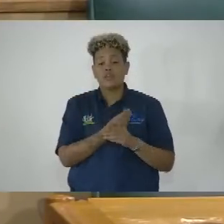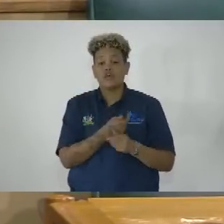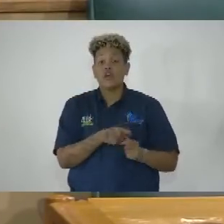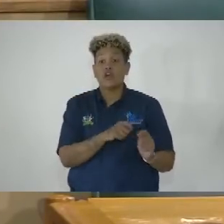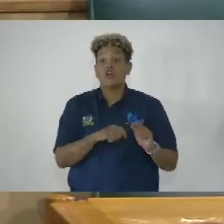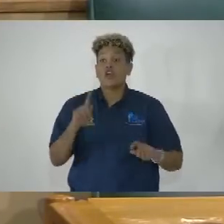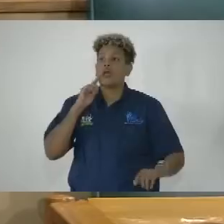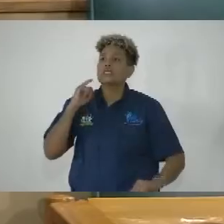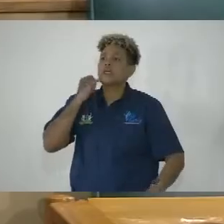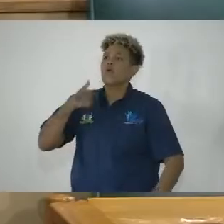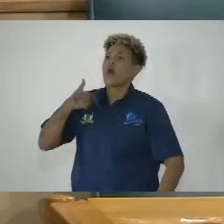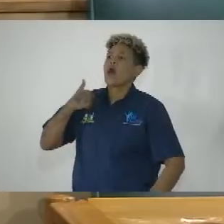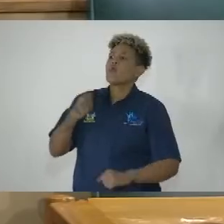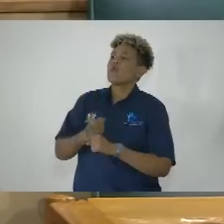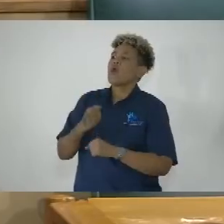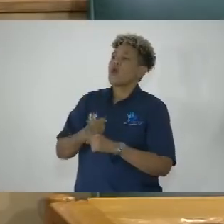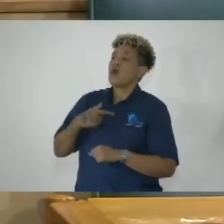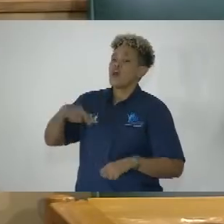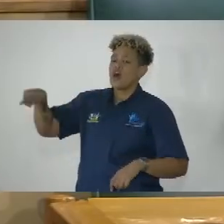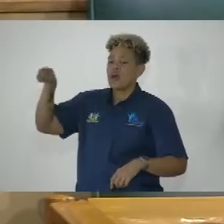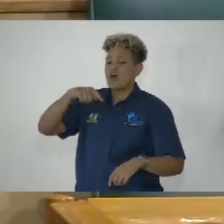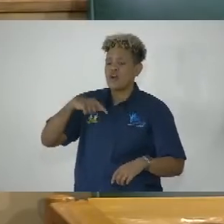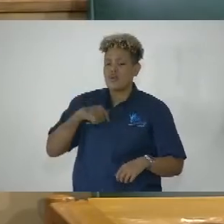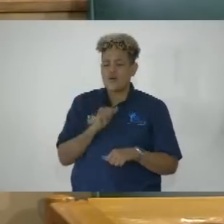the envy of all the other sectors.